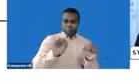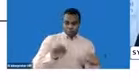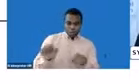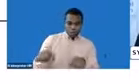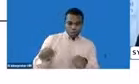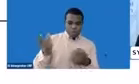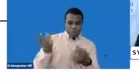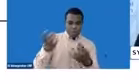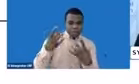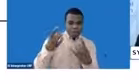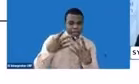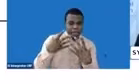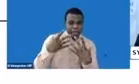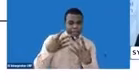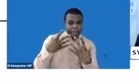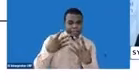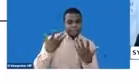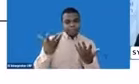end.